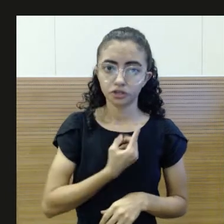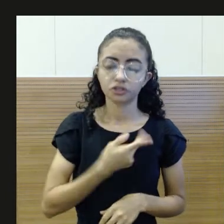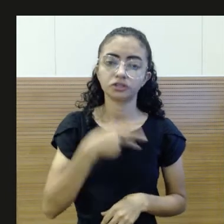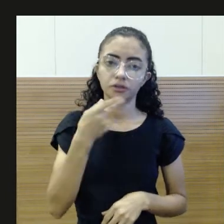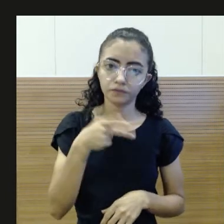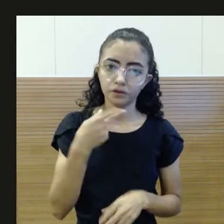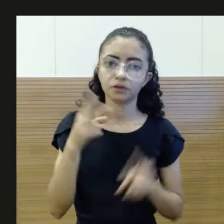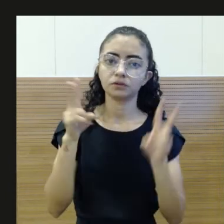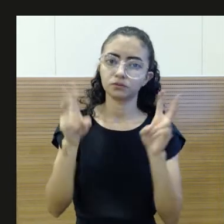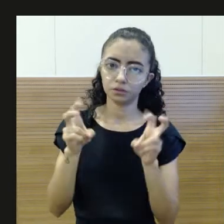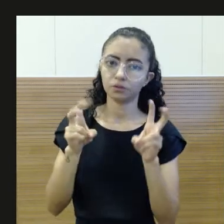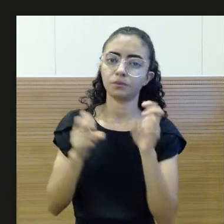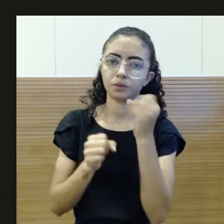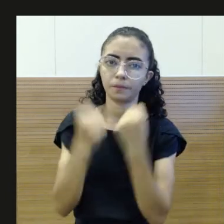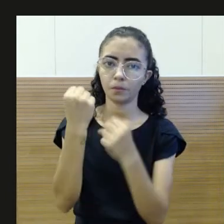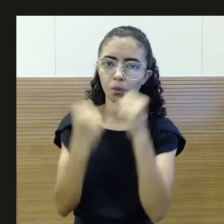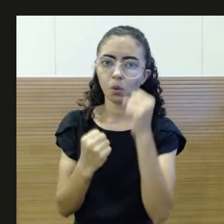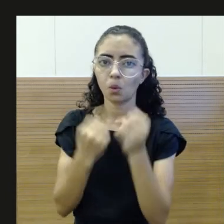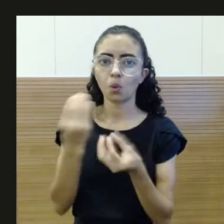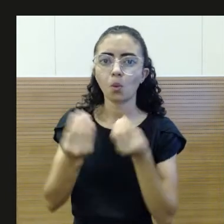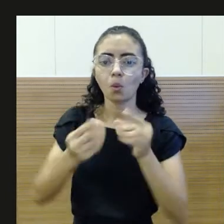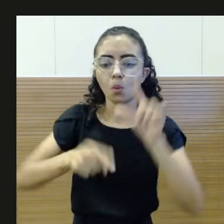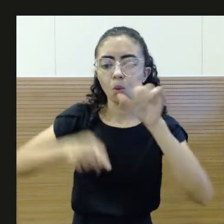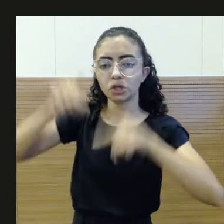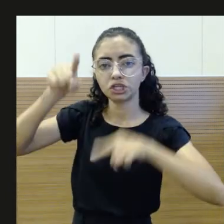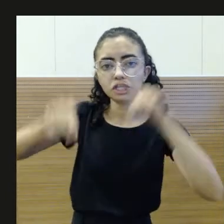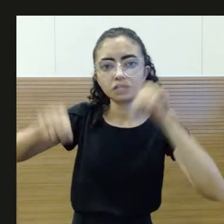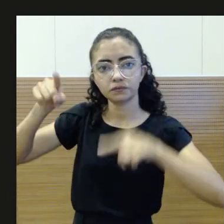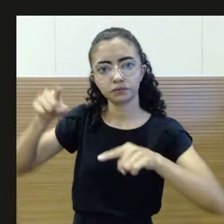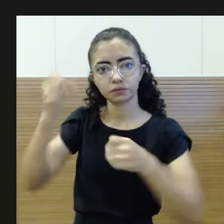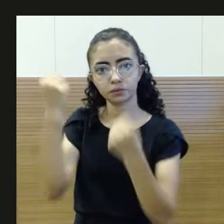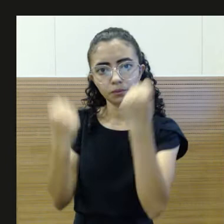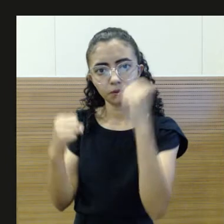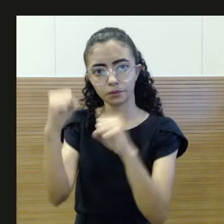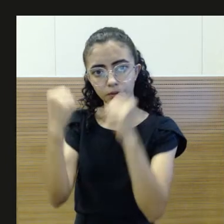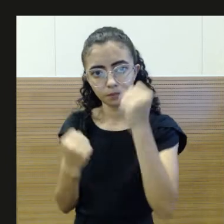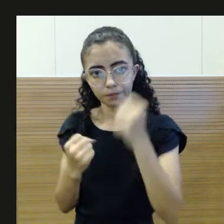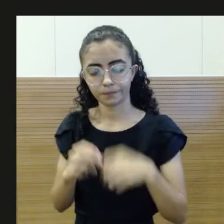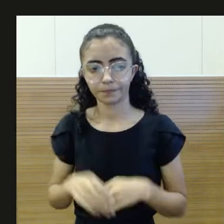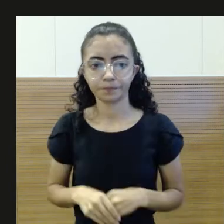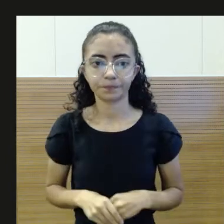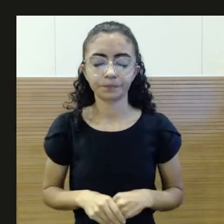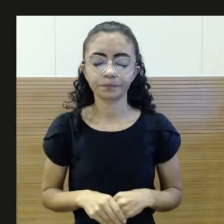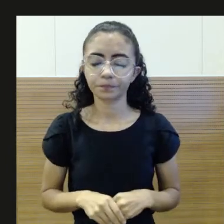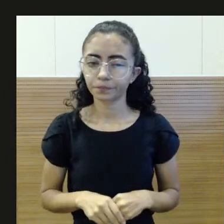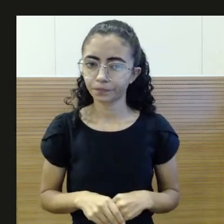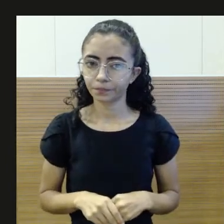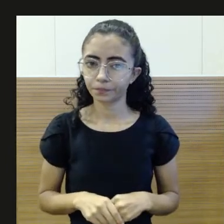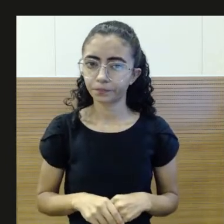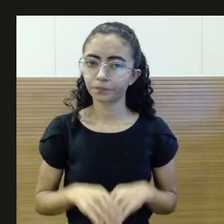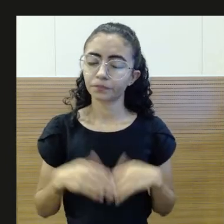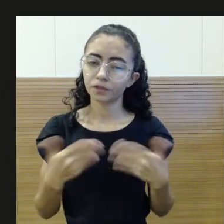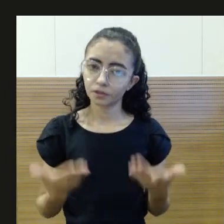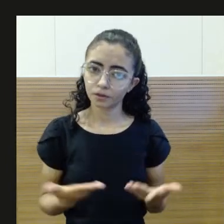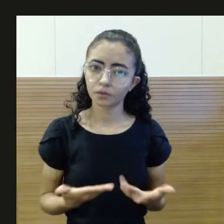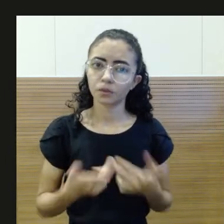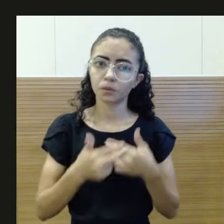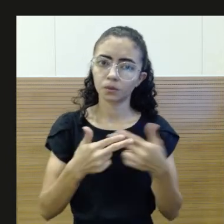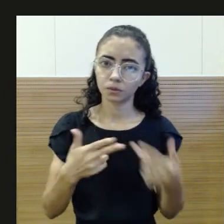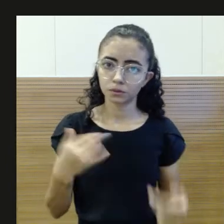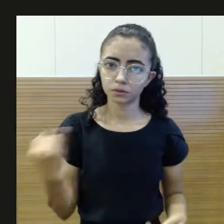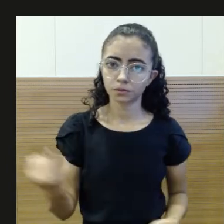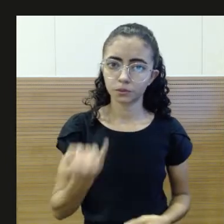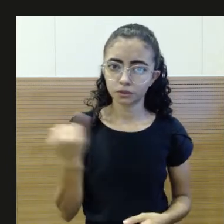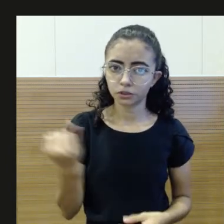For us to talk to the other countries, just like Argentina and just like the data Israel has brought to the region, in Brazil currently, the